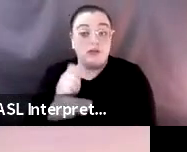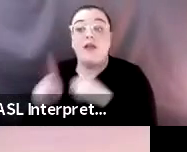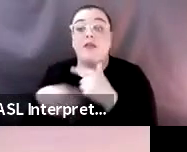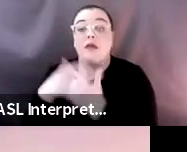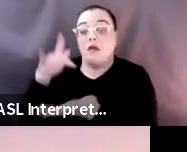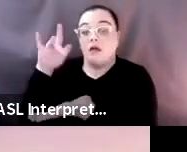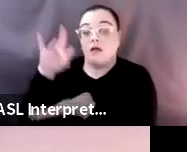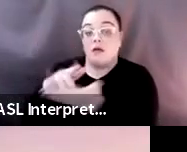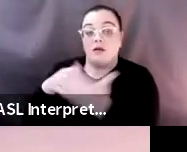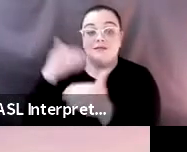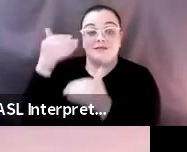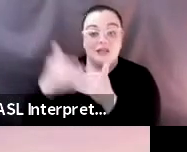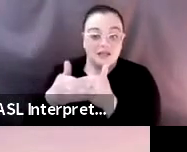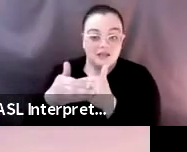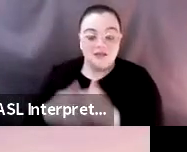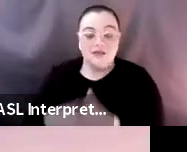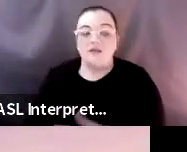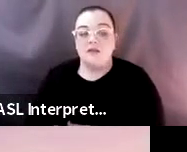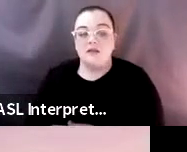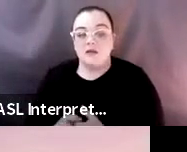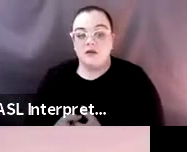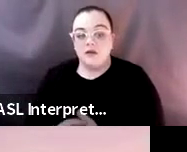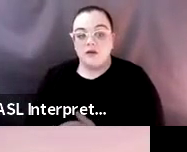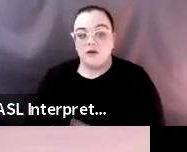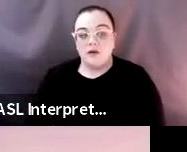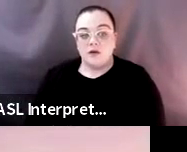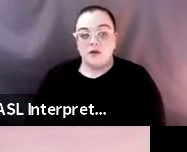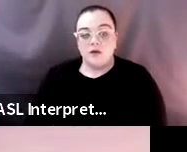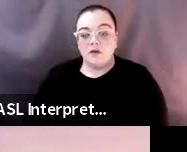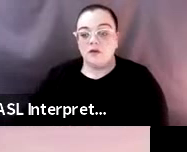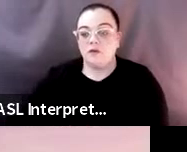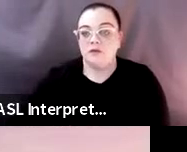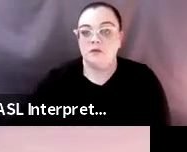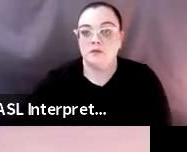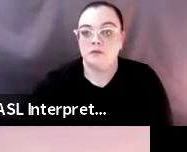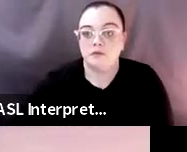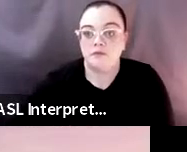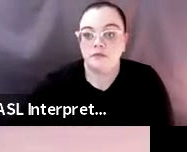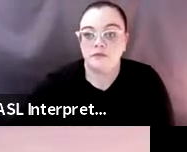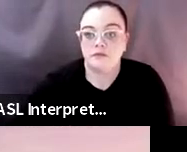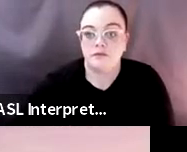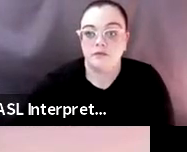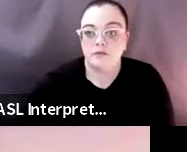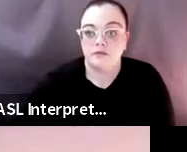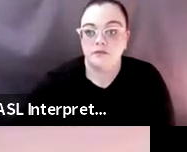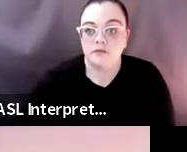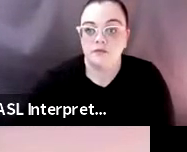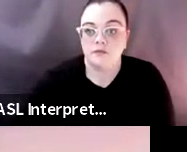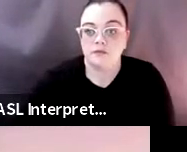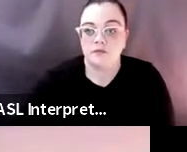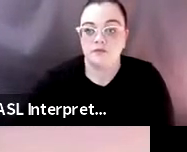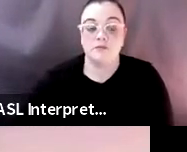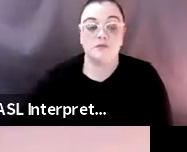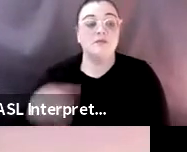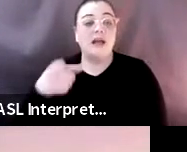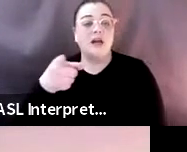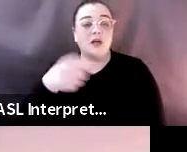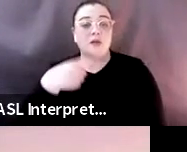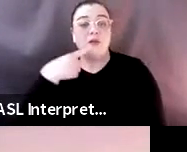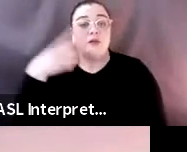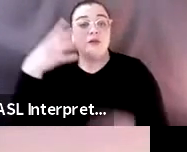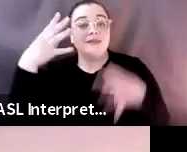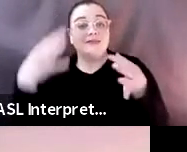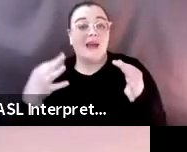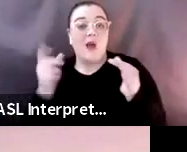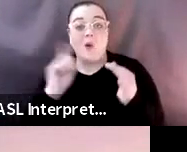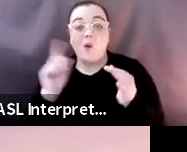hit next. And it's gonna bring up where you want this file to be saved. I kind of like them to